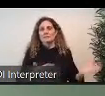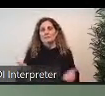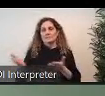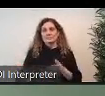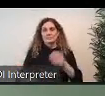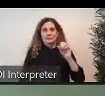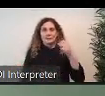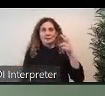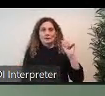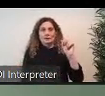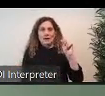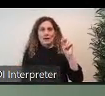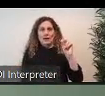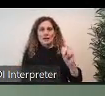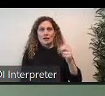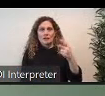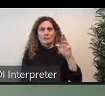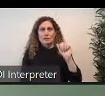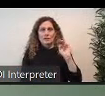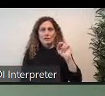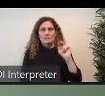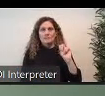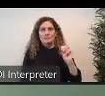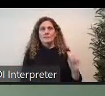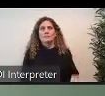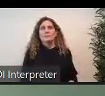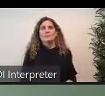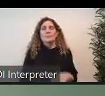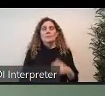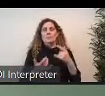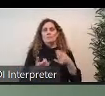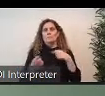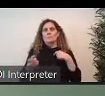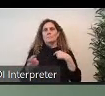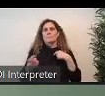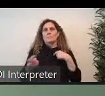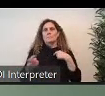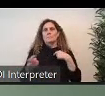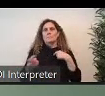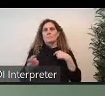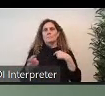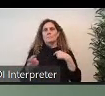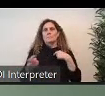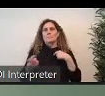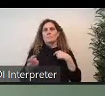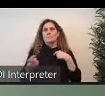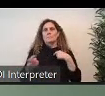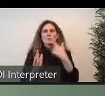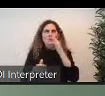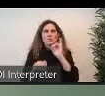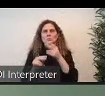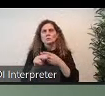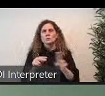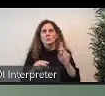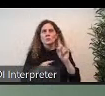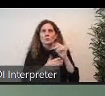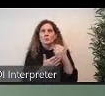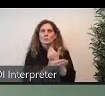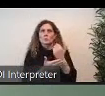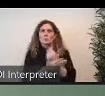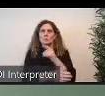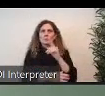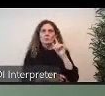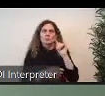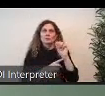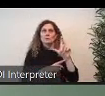Emergency Management. Today, I'm happy to do a very brief walkthrough of a new tool that went live earlier today pertaining to COVID-19 metrics